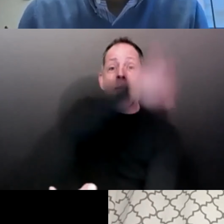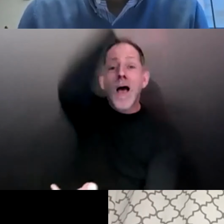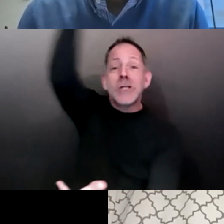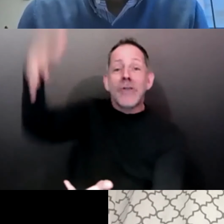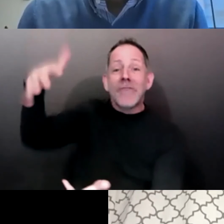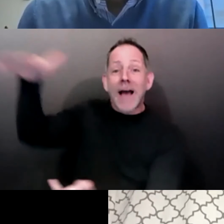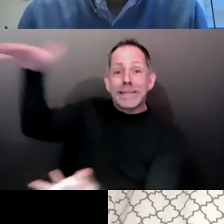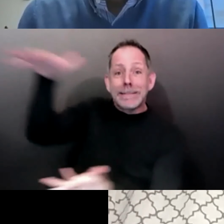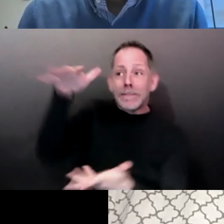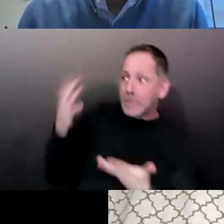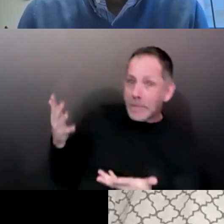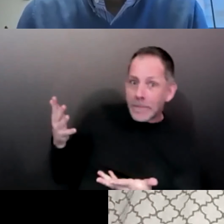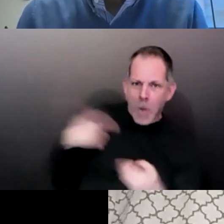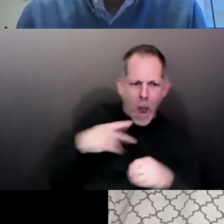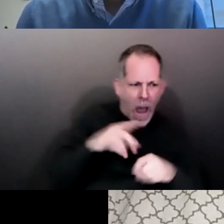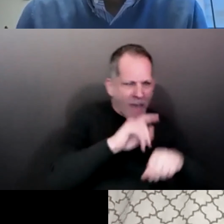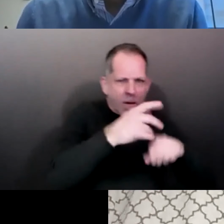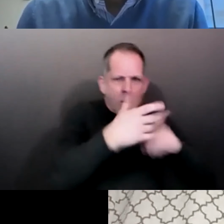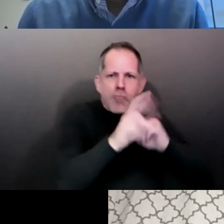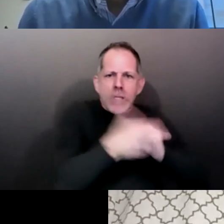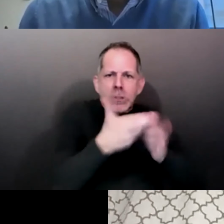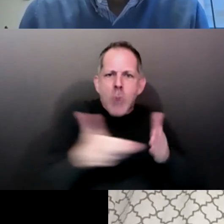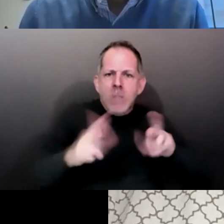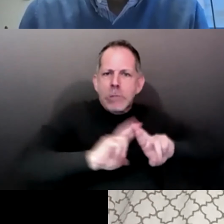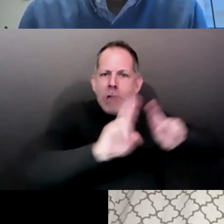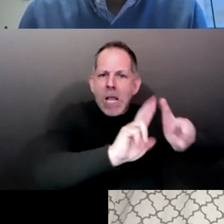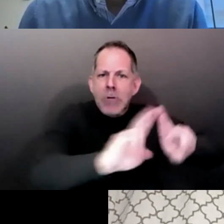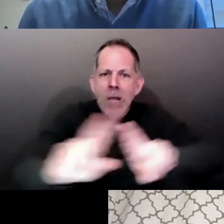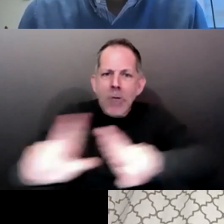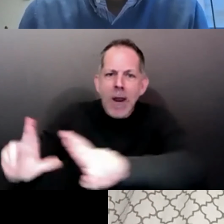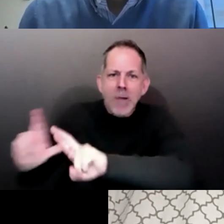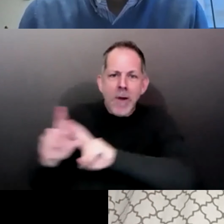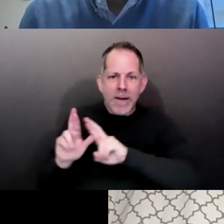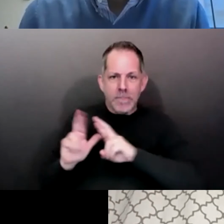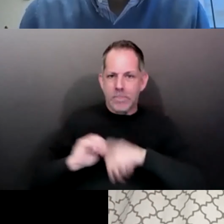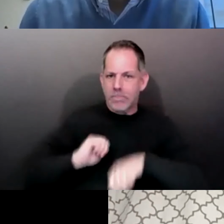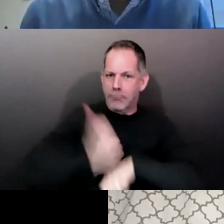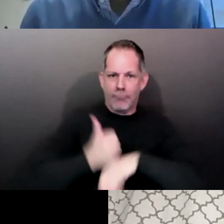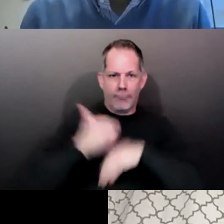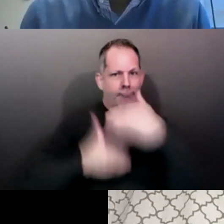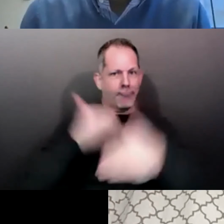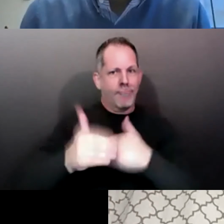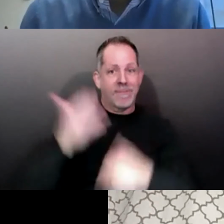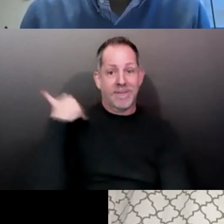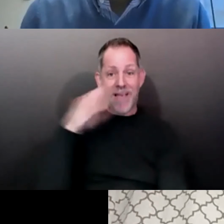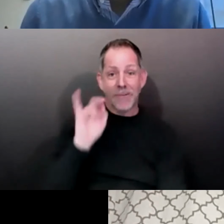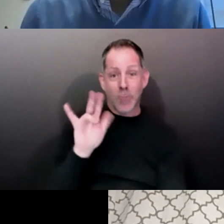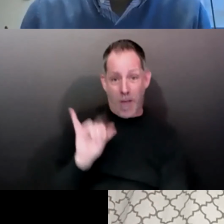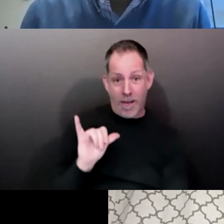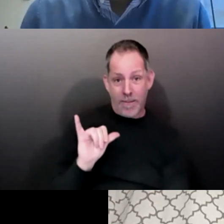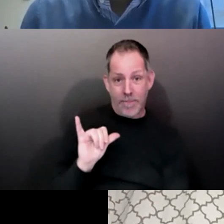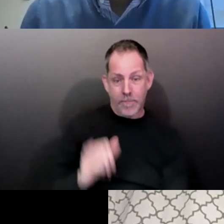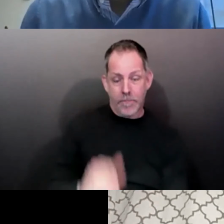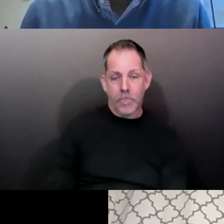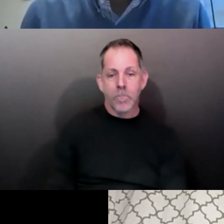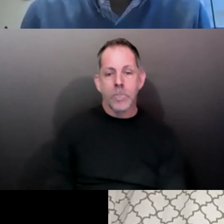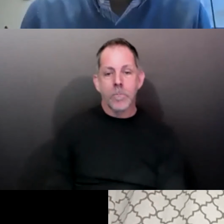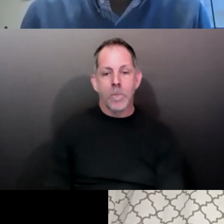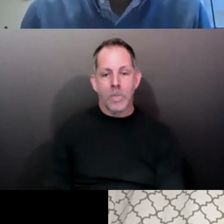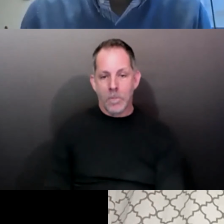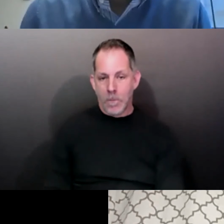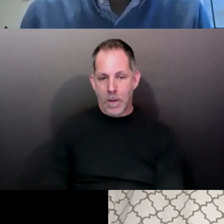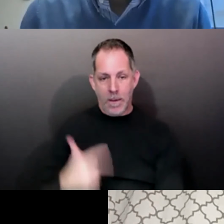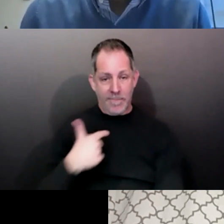early on, we got a slow start in terms of our supply, but we're catching up. We've made a lot of noise about it. And so